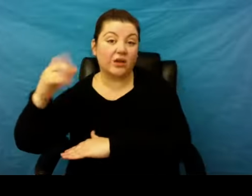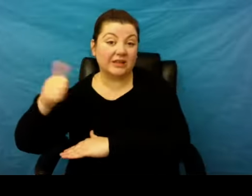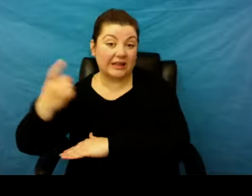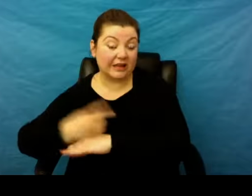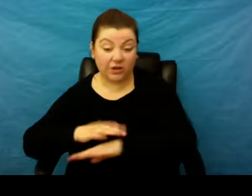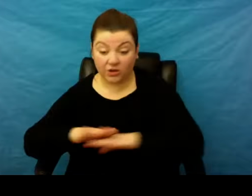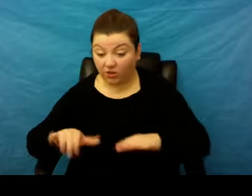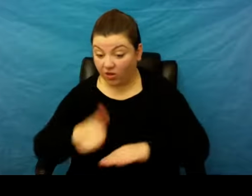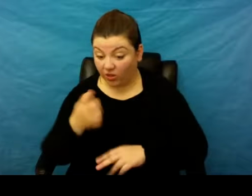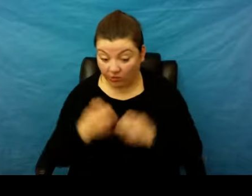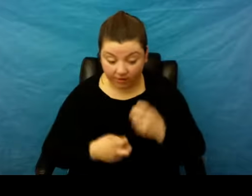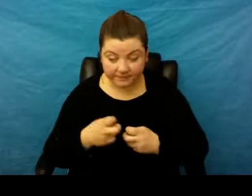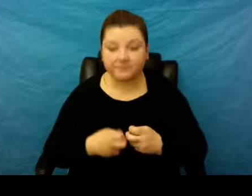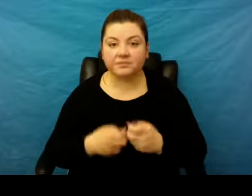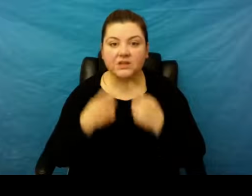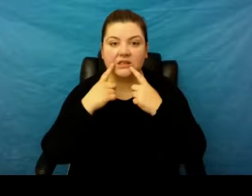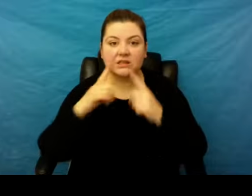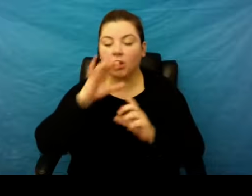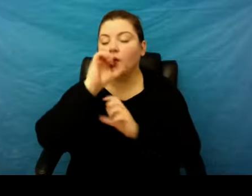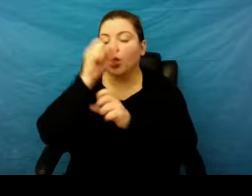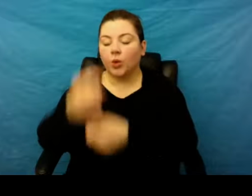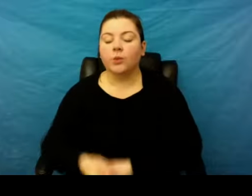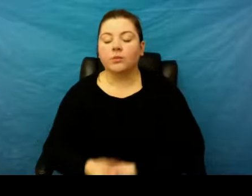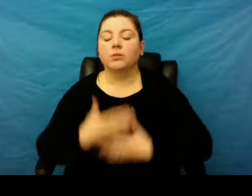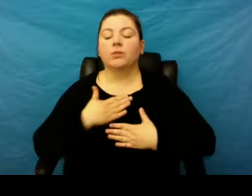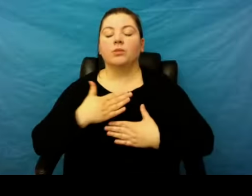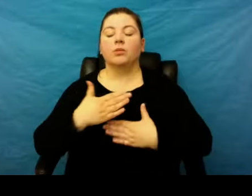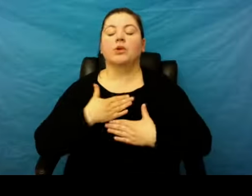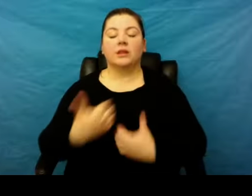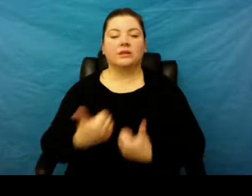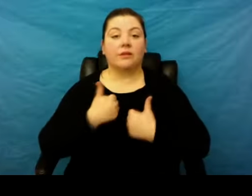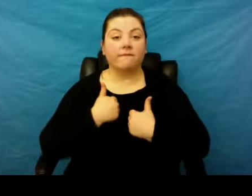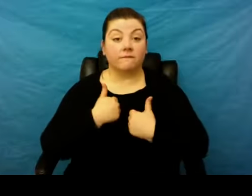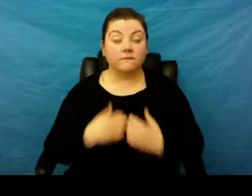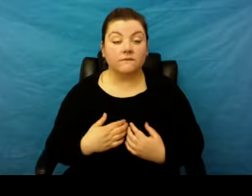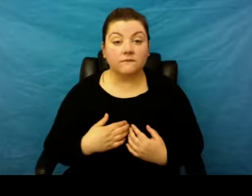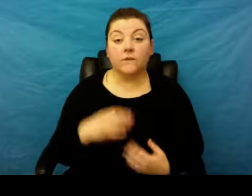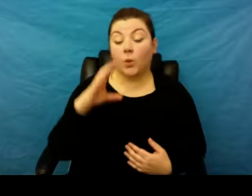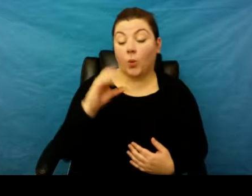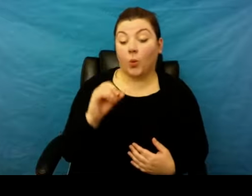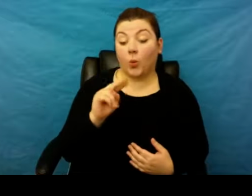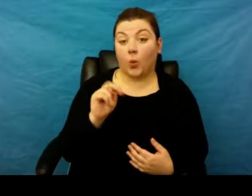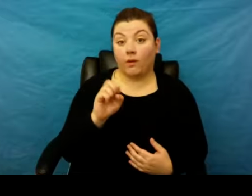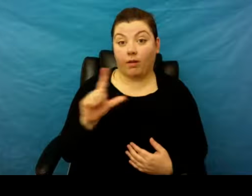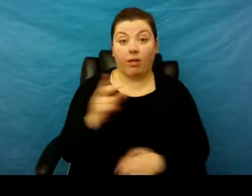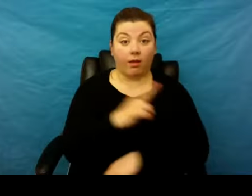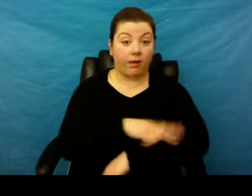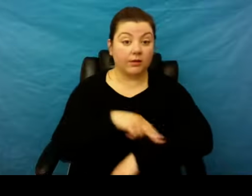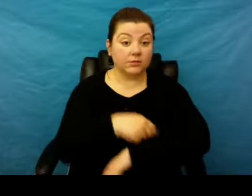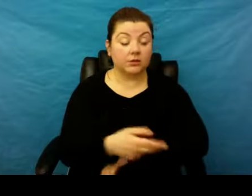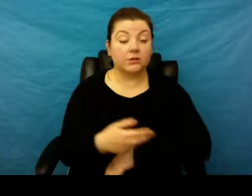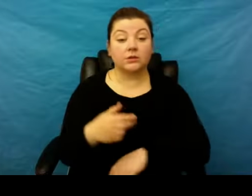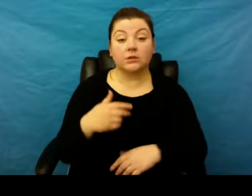complication, we're able to get these people off the ventilator. At Cornell, we're 14 days into this. Our first patient